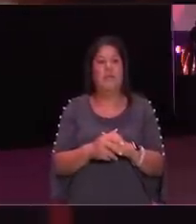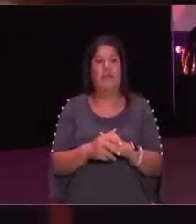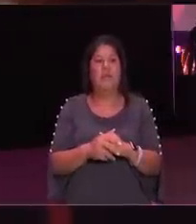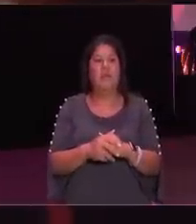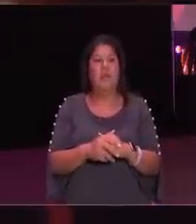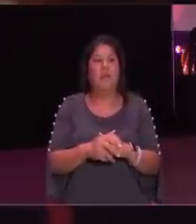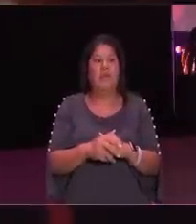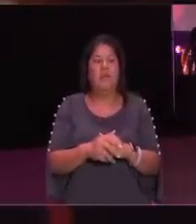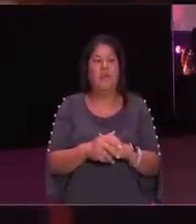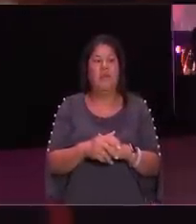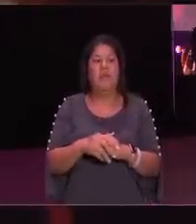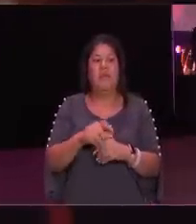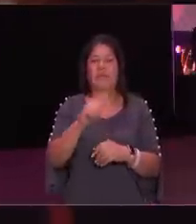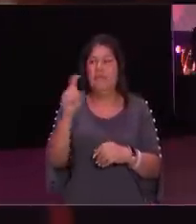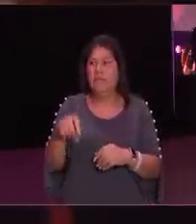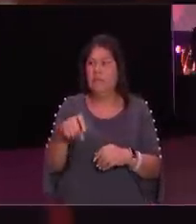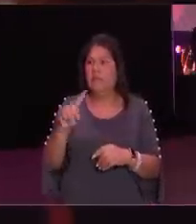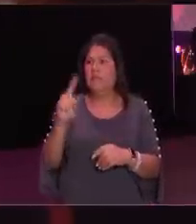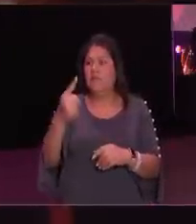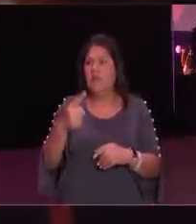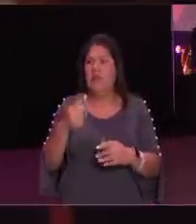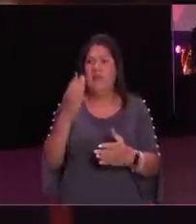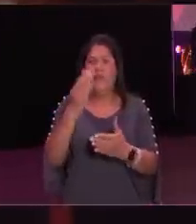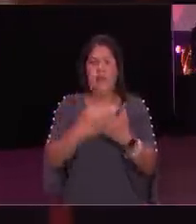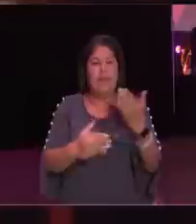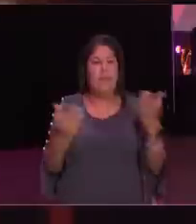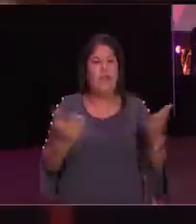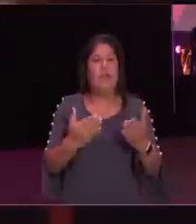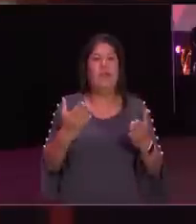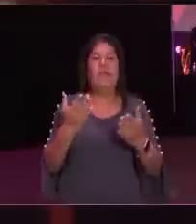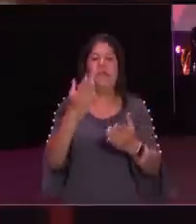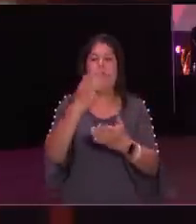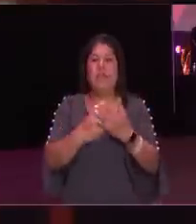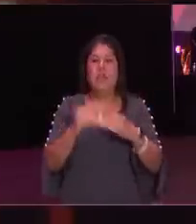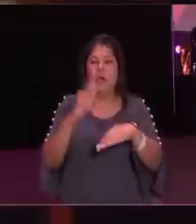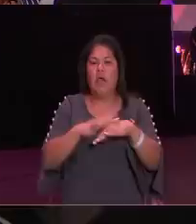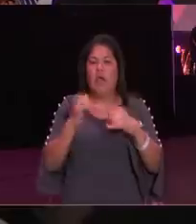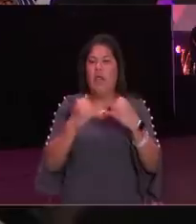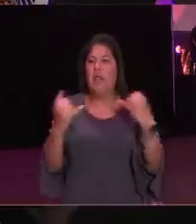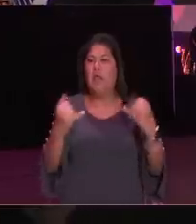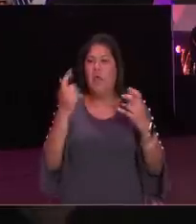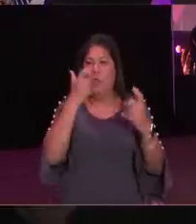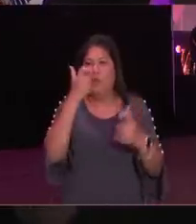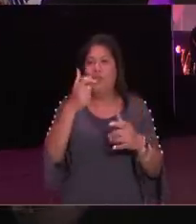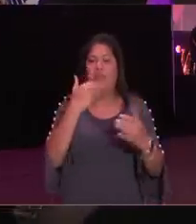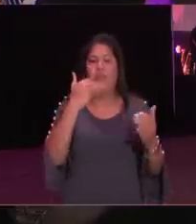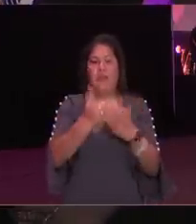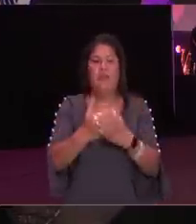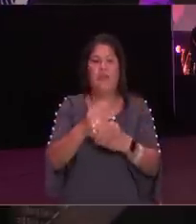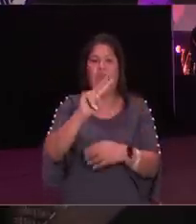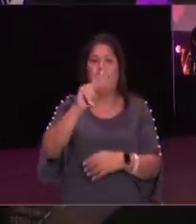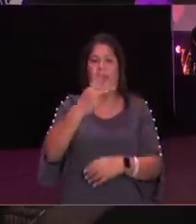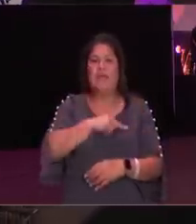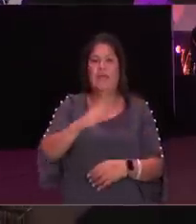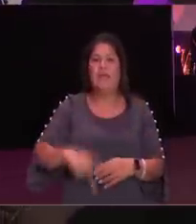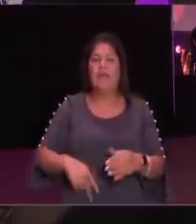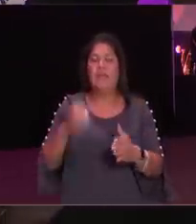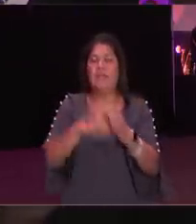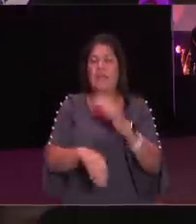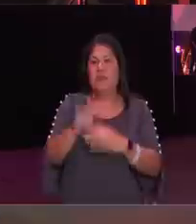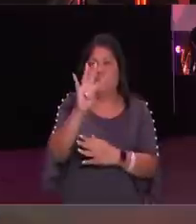to serve, PFAC, many of them are here, some are watching. We love you. Thank you so much. 2 Kings chapter